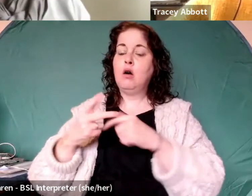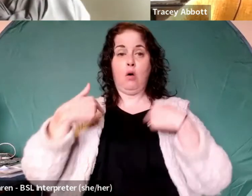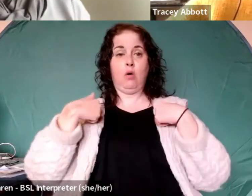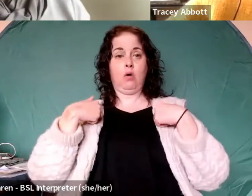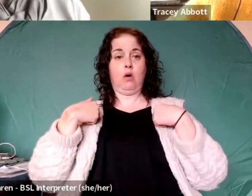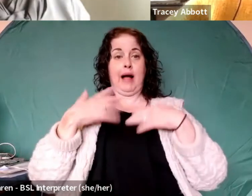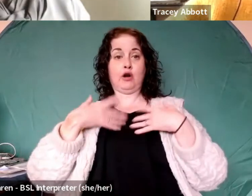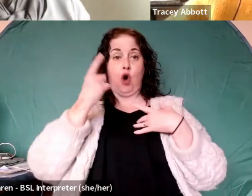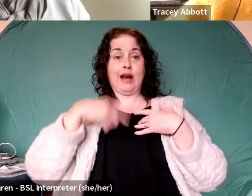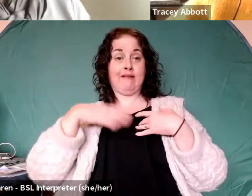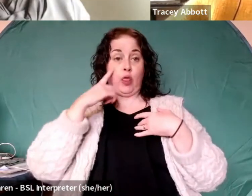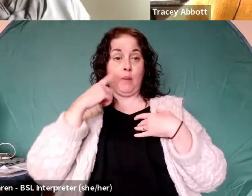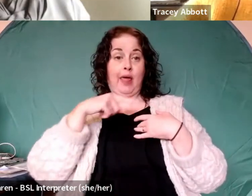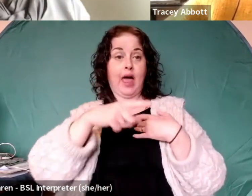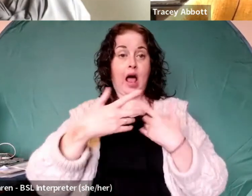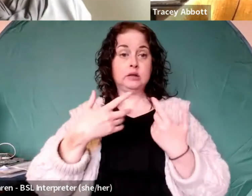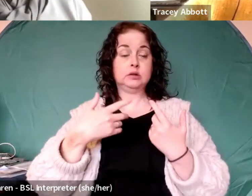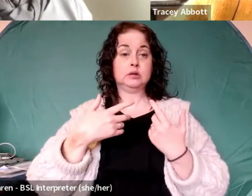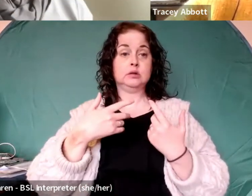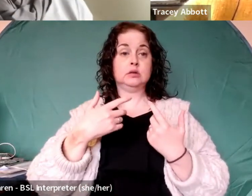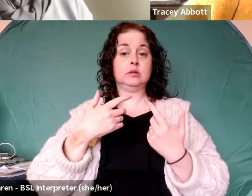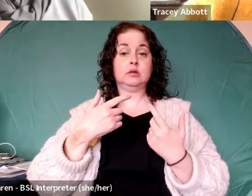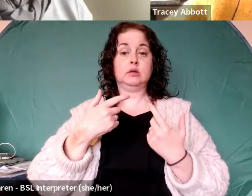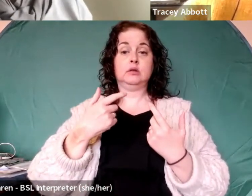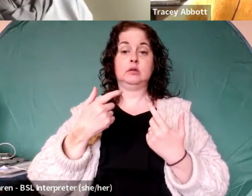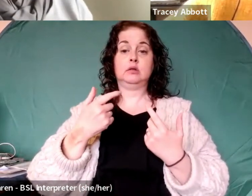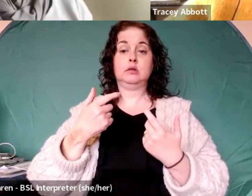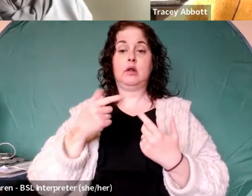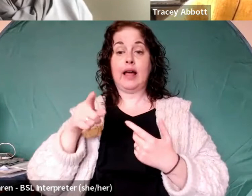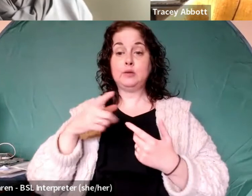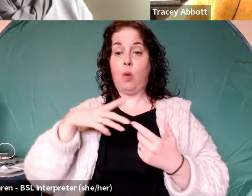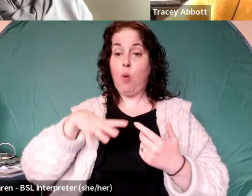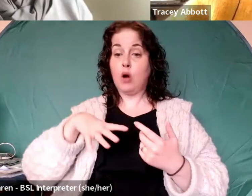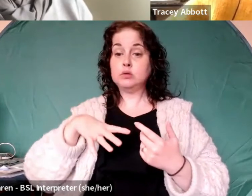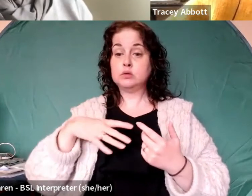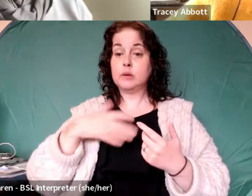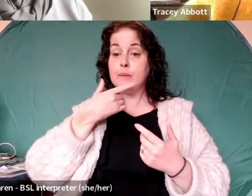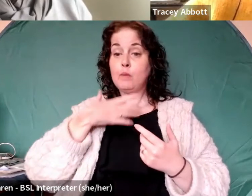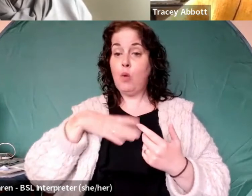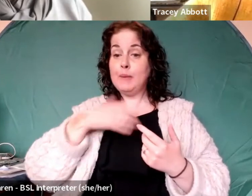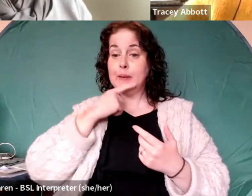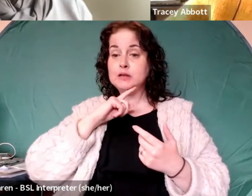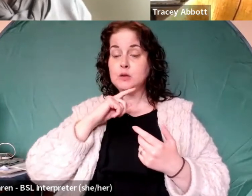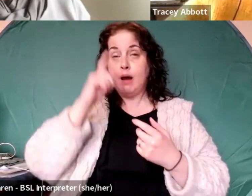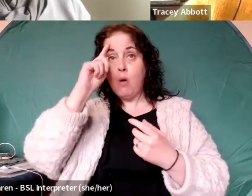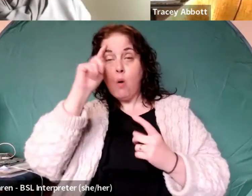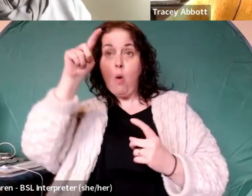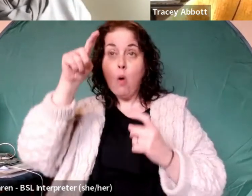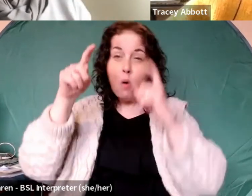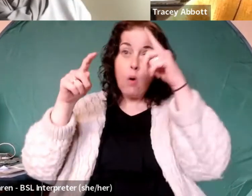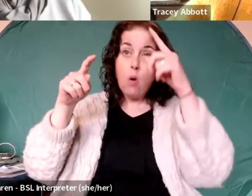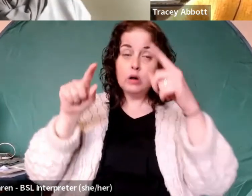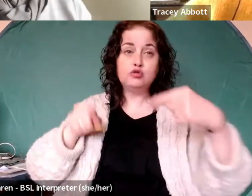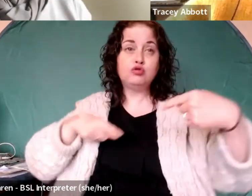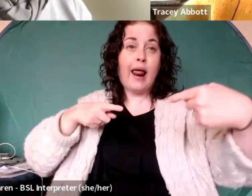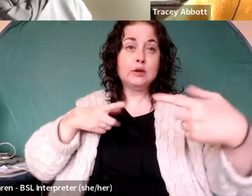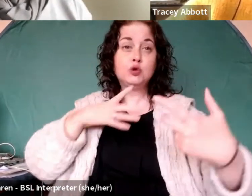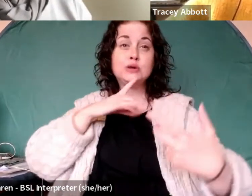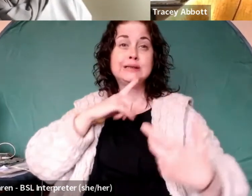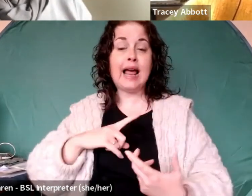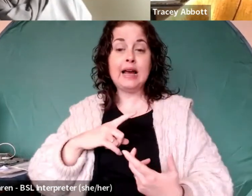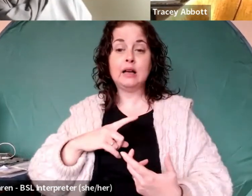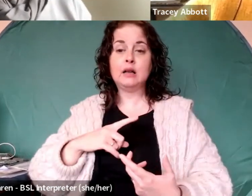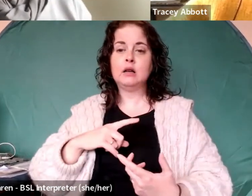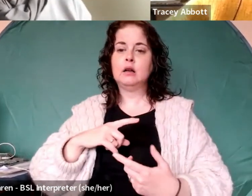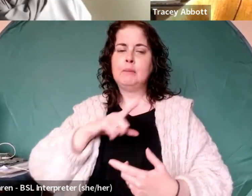my God, I never even thought about doing it that way. And actually that's what we want. We want people to be innovators and challenge us and say,